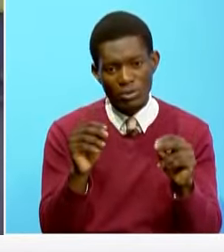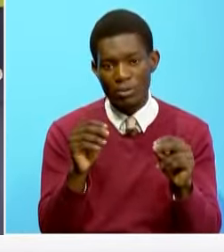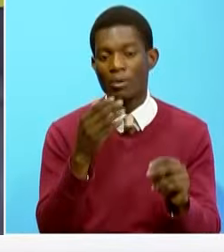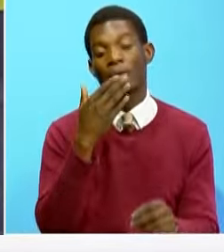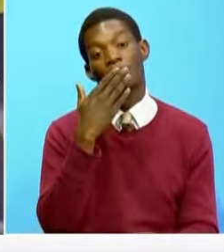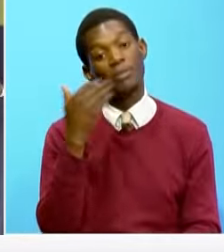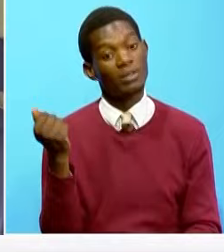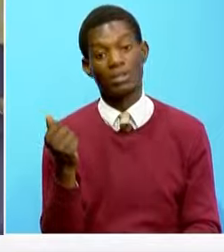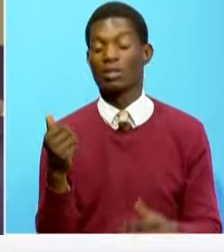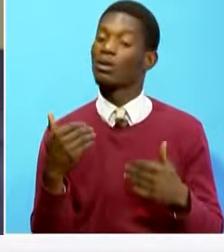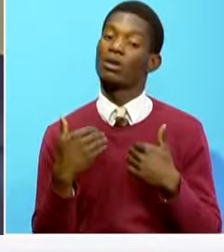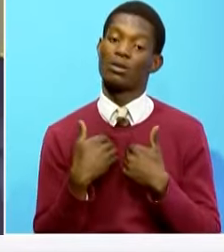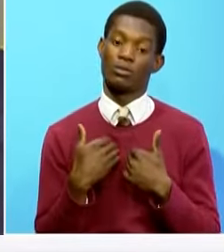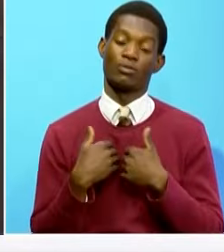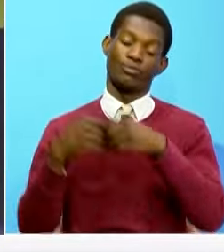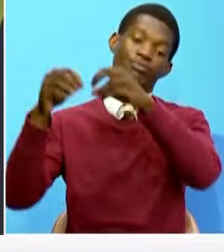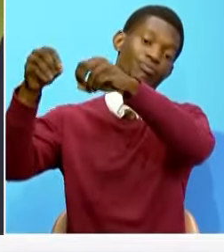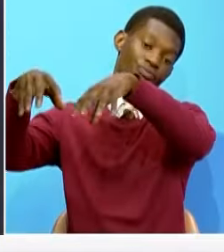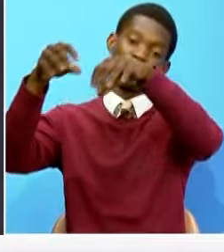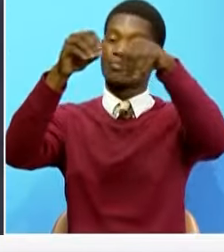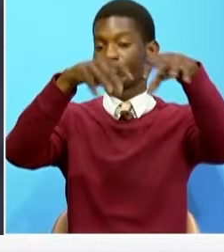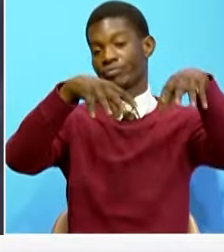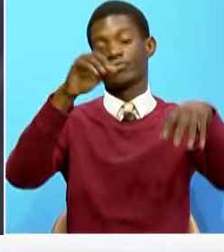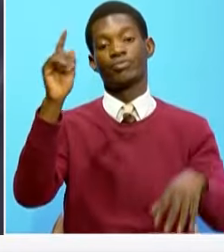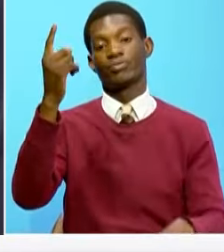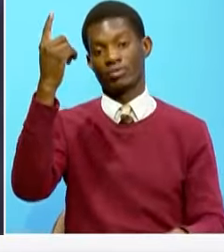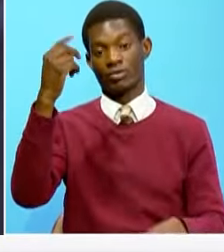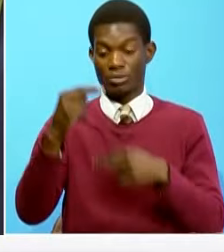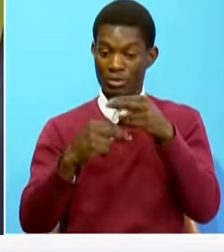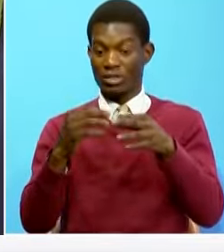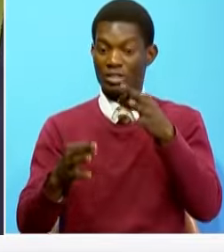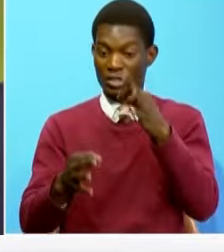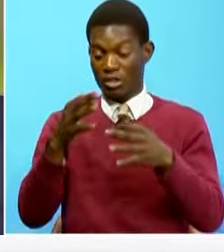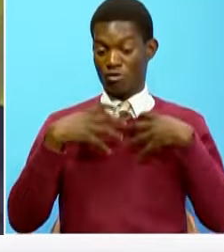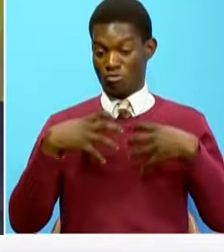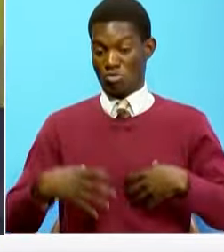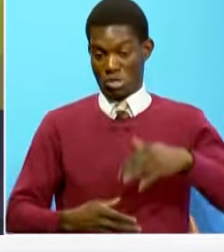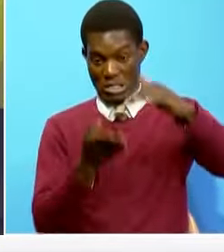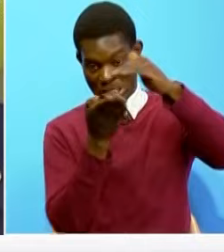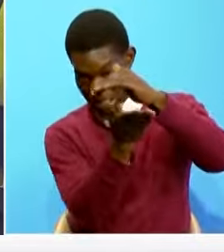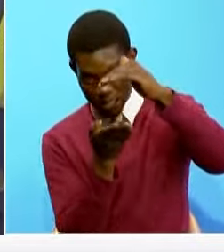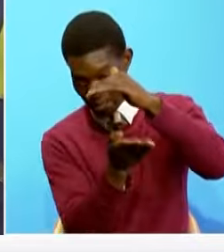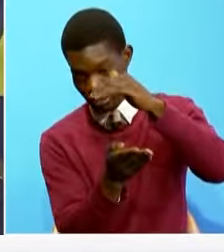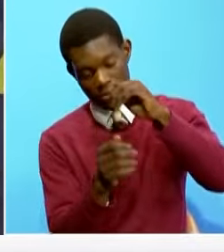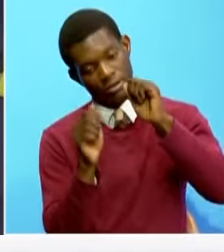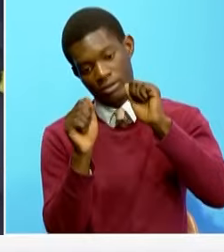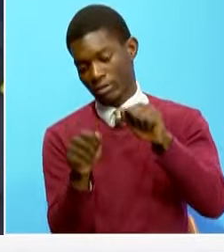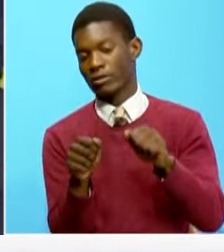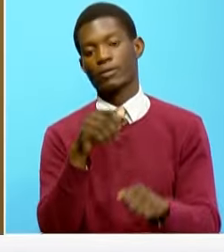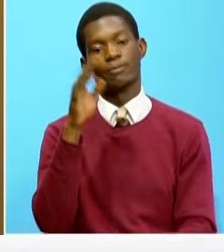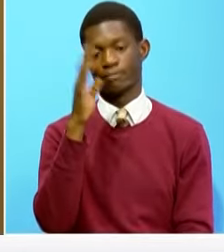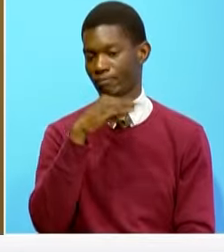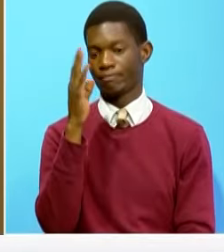20 hours of not having power. Ah. So if we had bodies in there, it means they will not be in a good